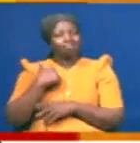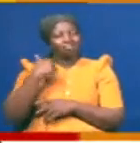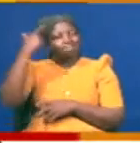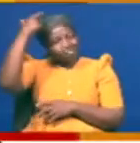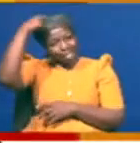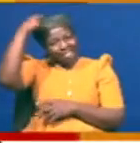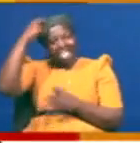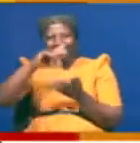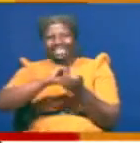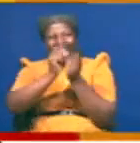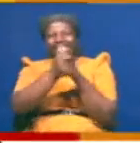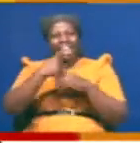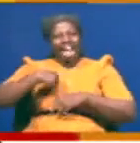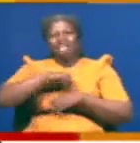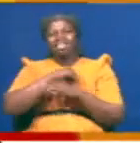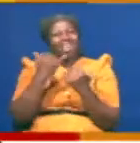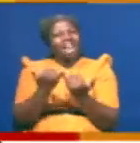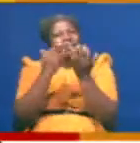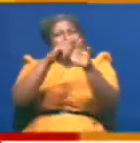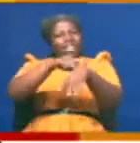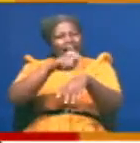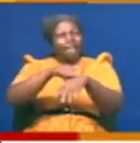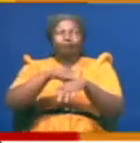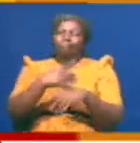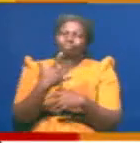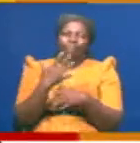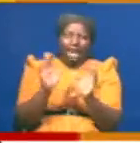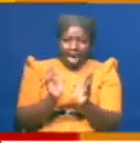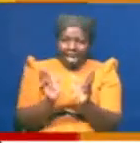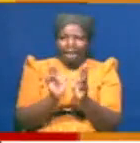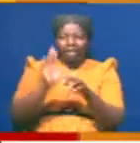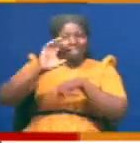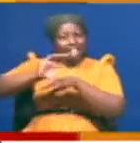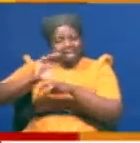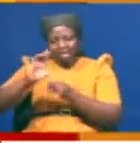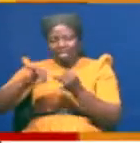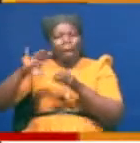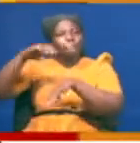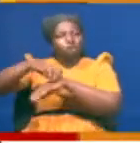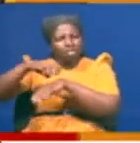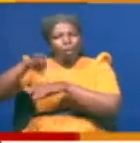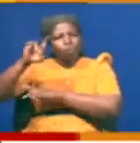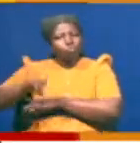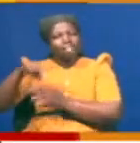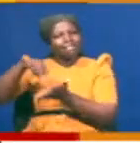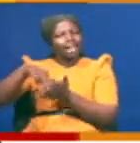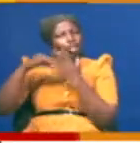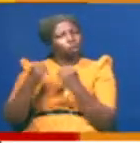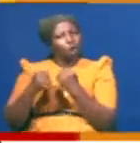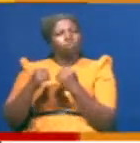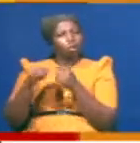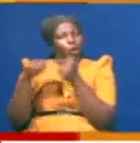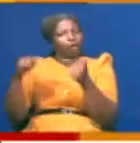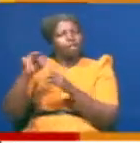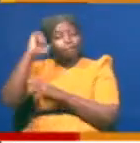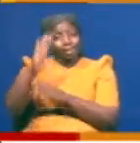time. It's high time. Even our churches and mosques, we should stand firm even with these politicians. There are certain